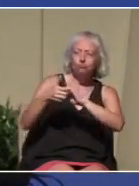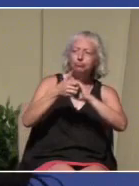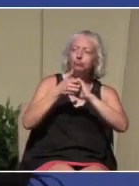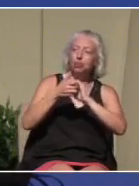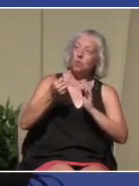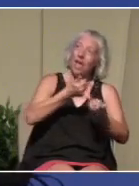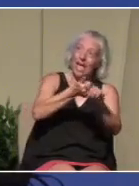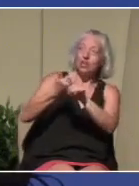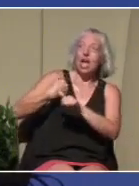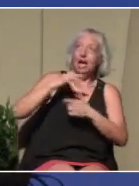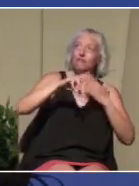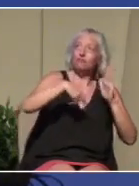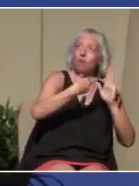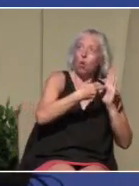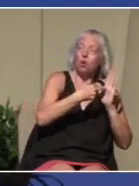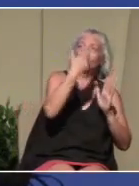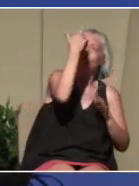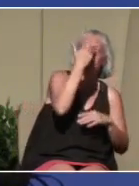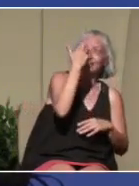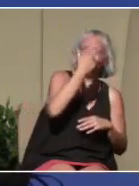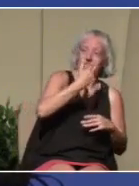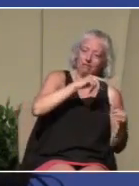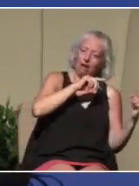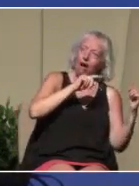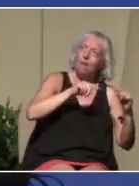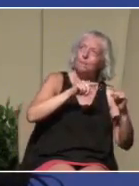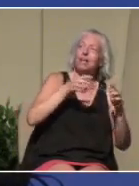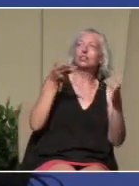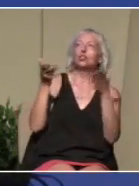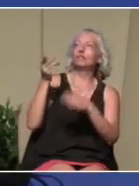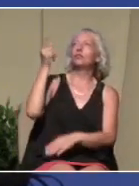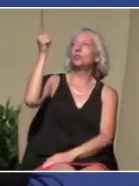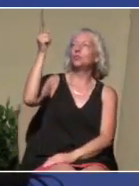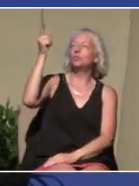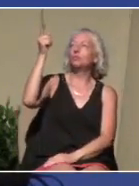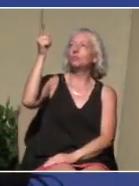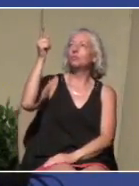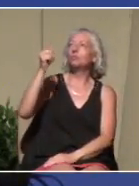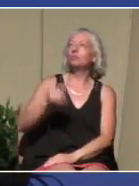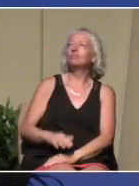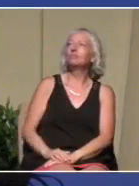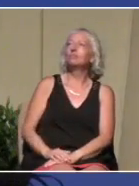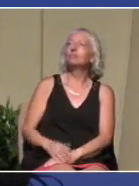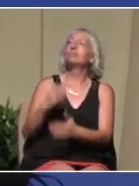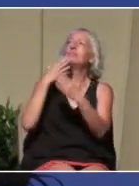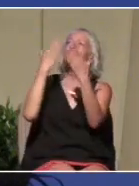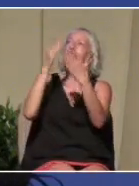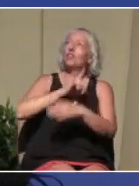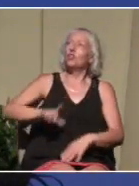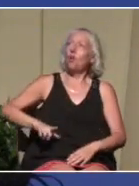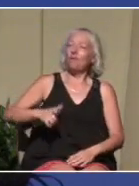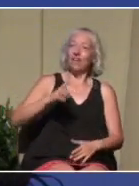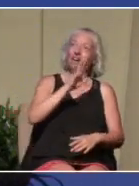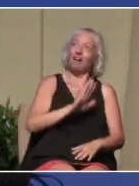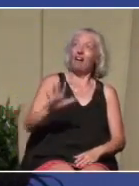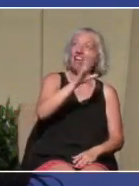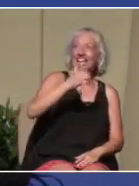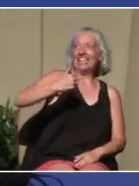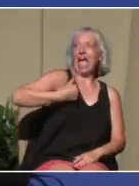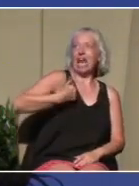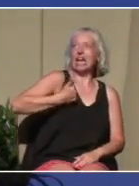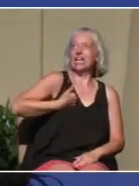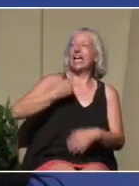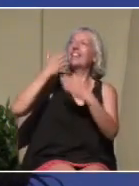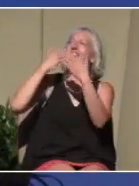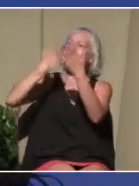and a role to play in service to you. We thank you, Lord, for our country of Canada. Thank you that we live